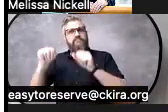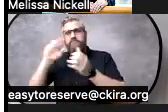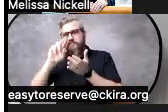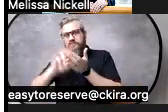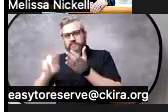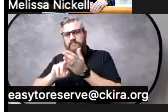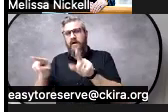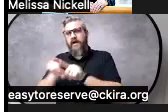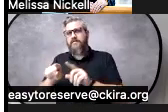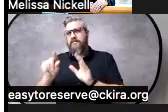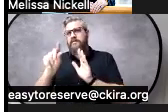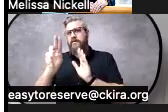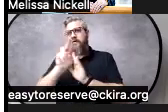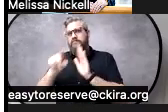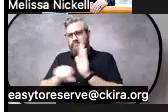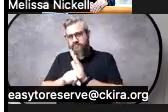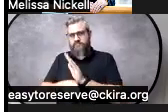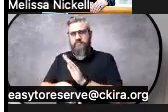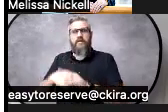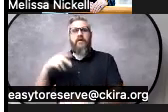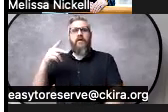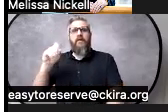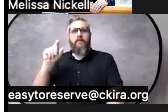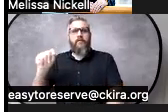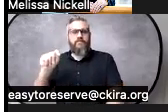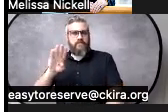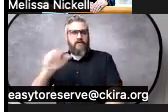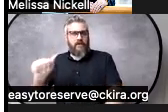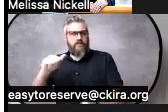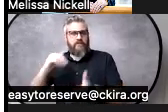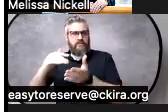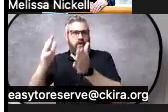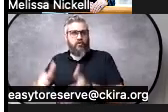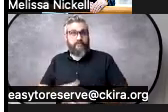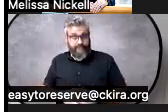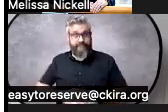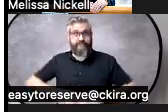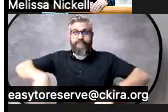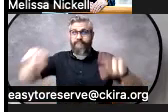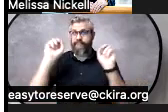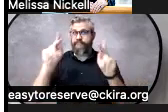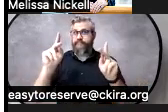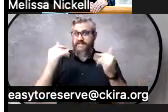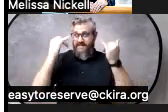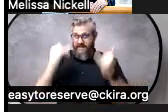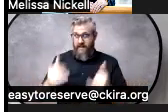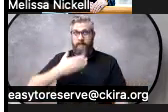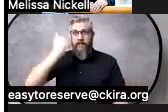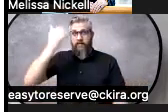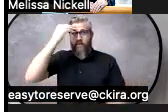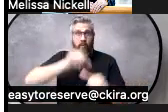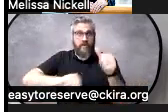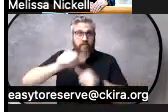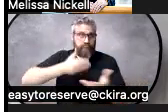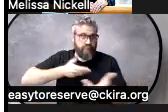an undergraduate and also as a post-baccalaureate scholar. Okay, so now that we are better acquainted, I would